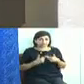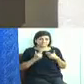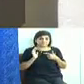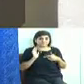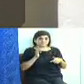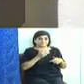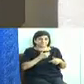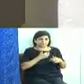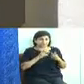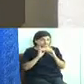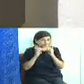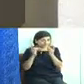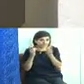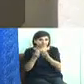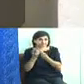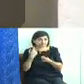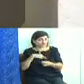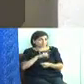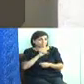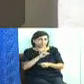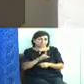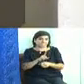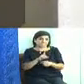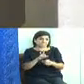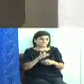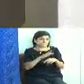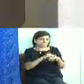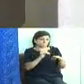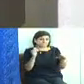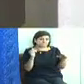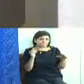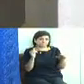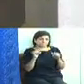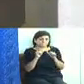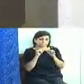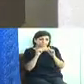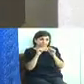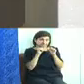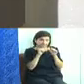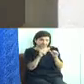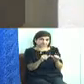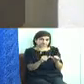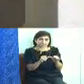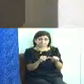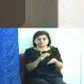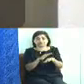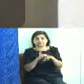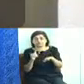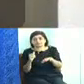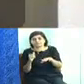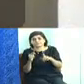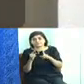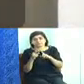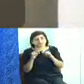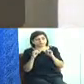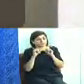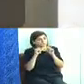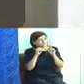denomination. We are called to persist. We are called to